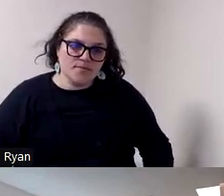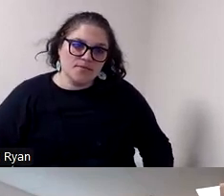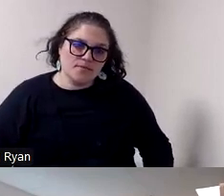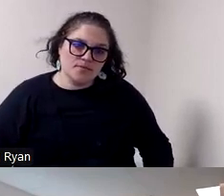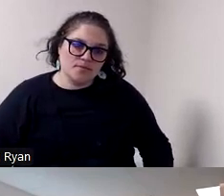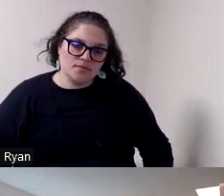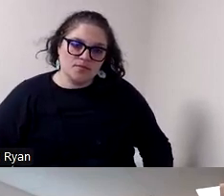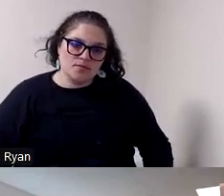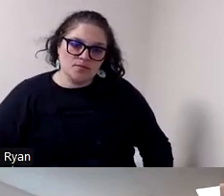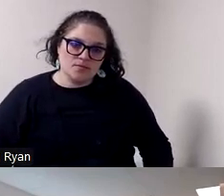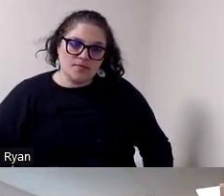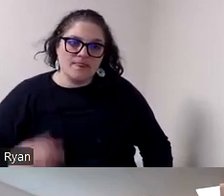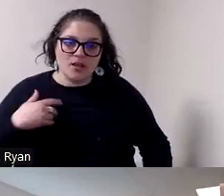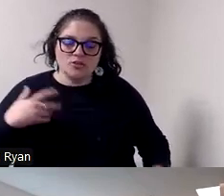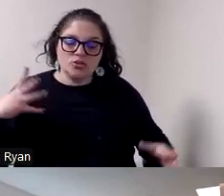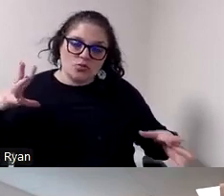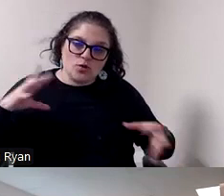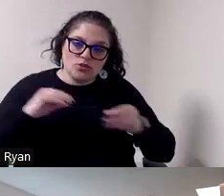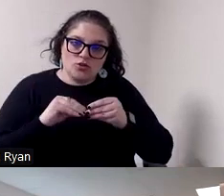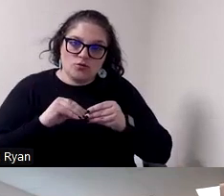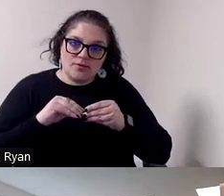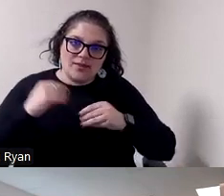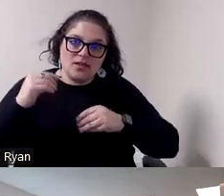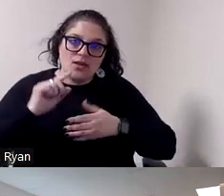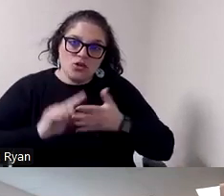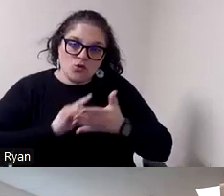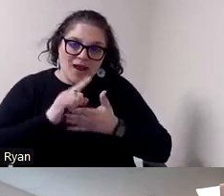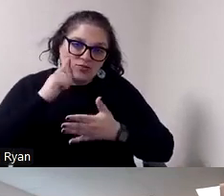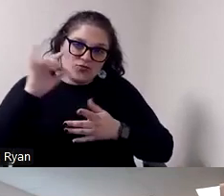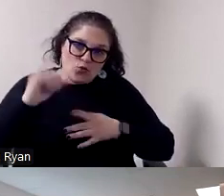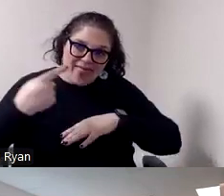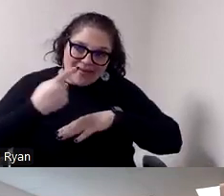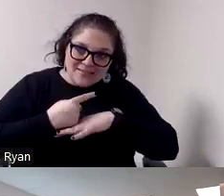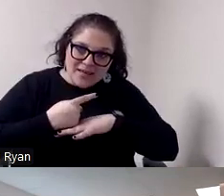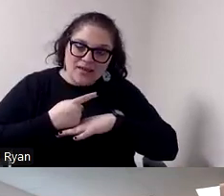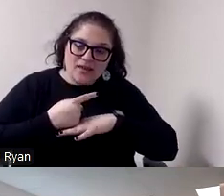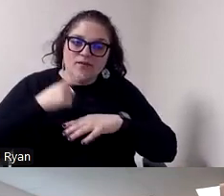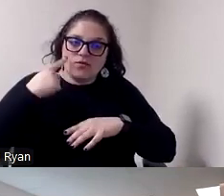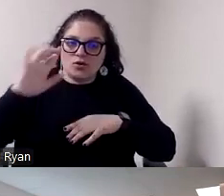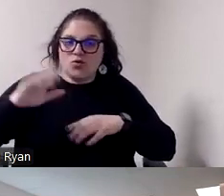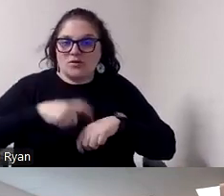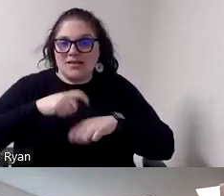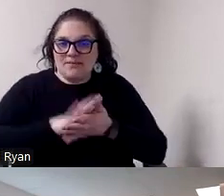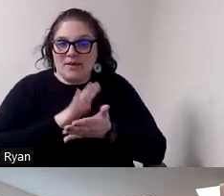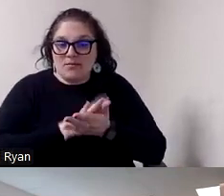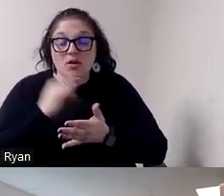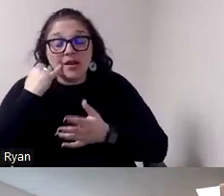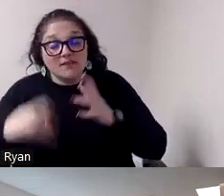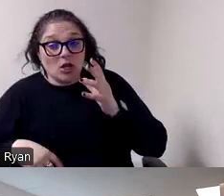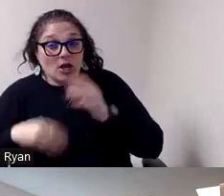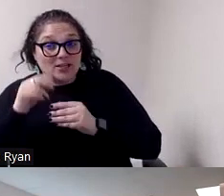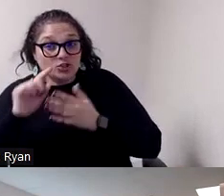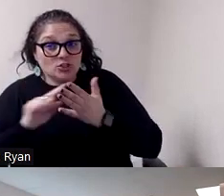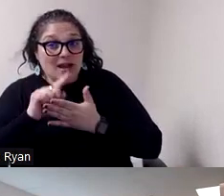just accumulate all your total hours worked on that day and have that entered on that day of the timesheet. And if there's any extra hours